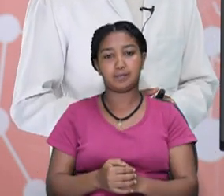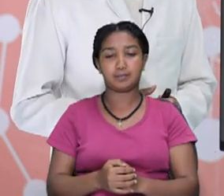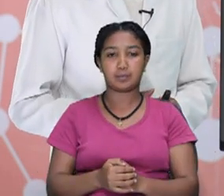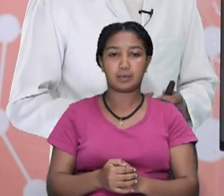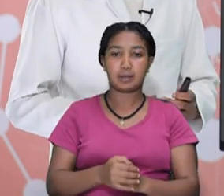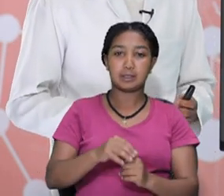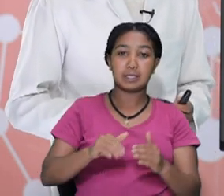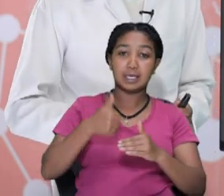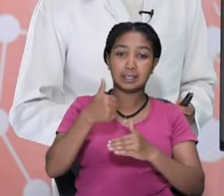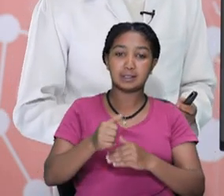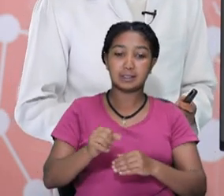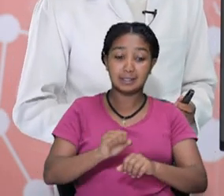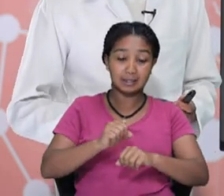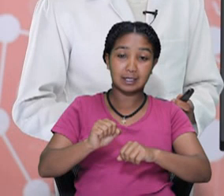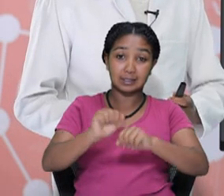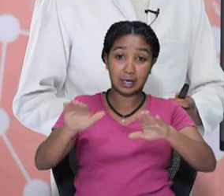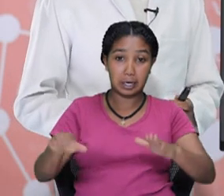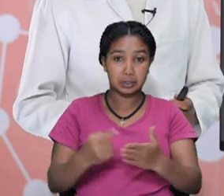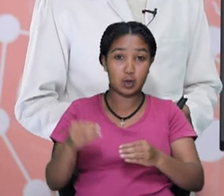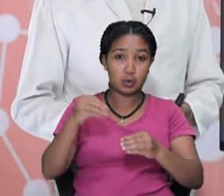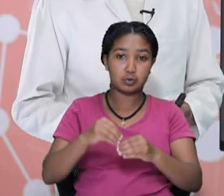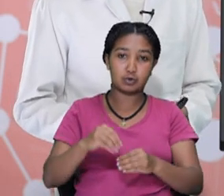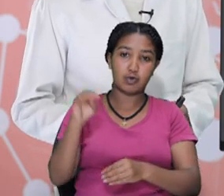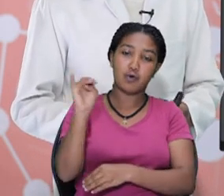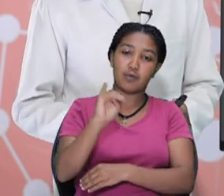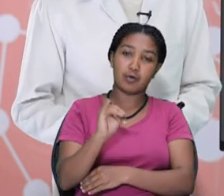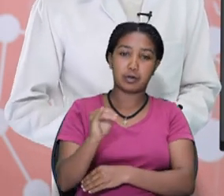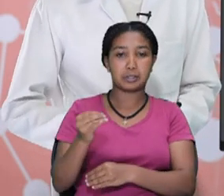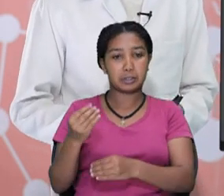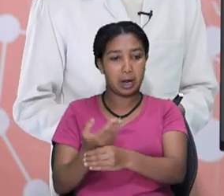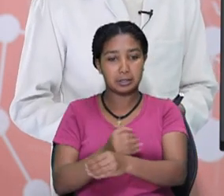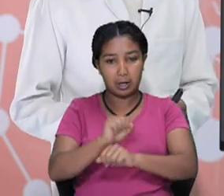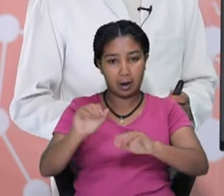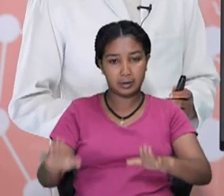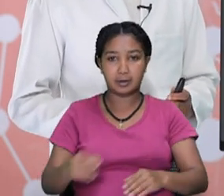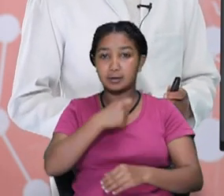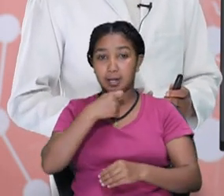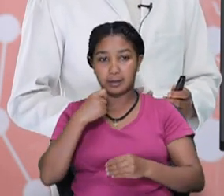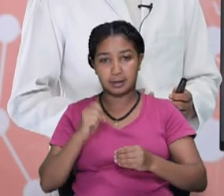The next is terrestrial ecosystem. Yeah, it includes forest, grassland, and desert.